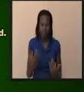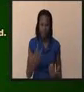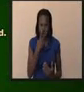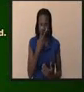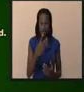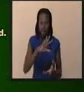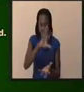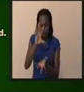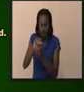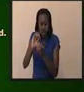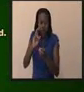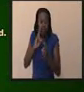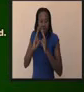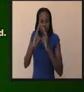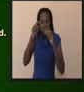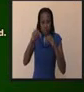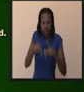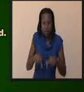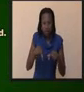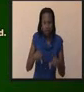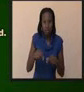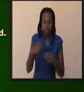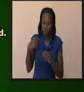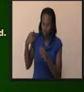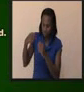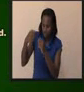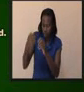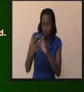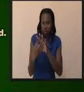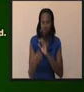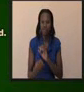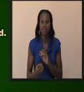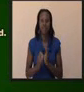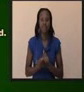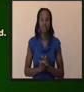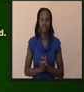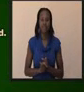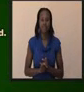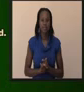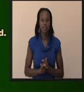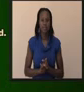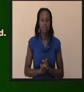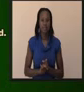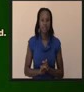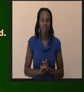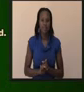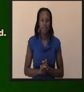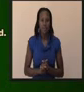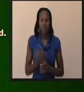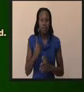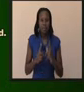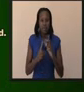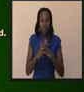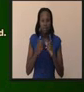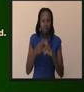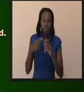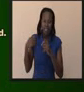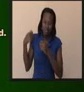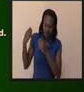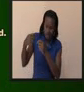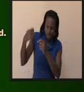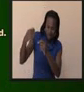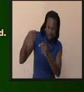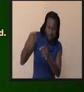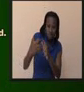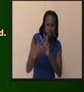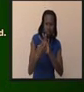let's summarize our discussion on genetic inheritance. The passing on of characteristics from one generation to